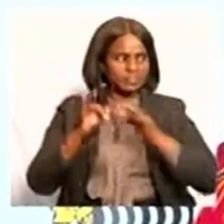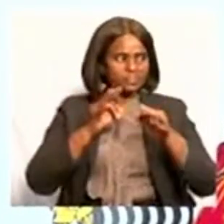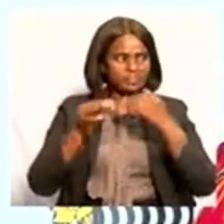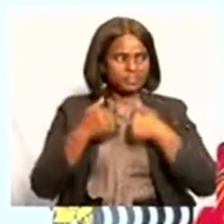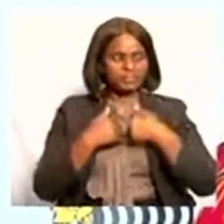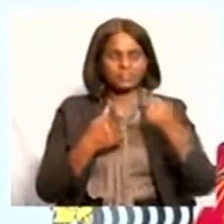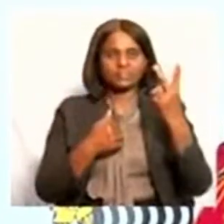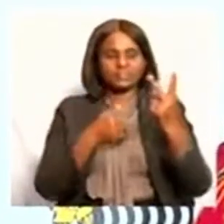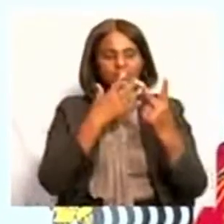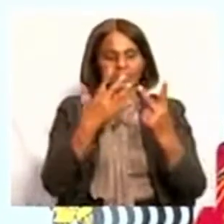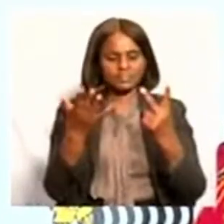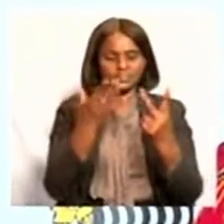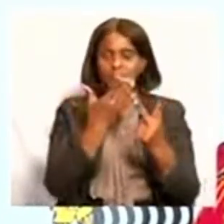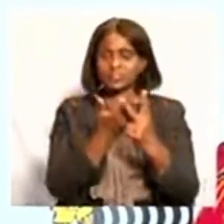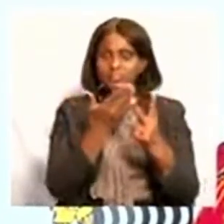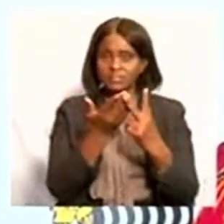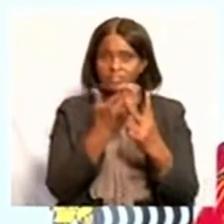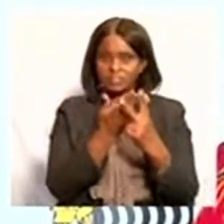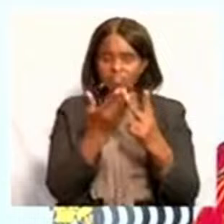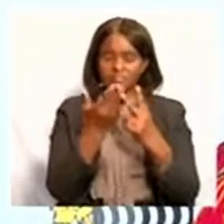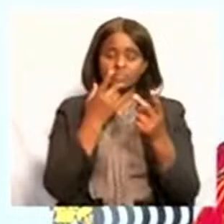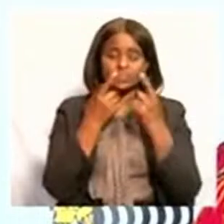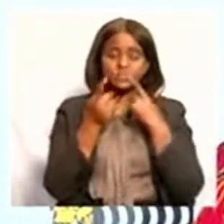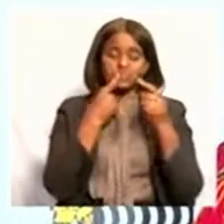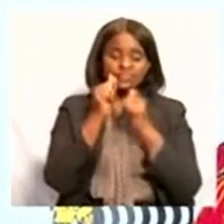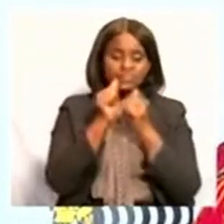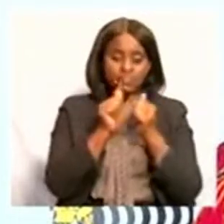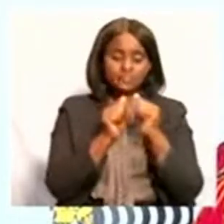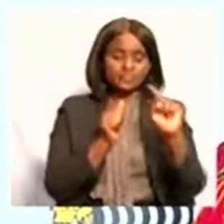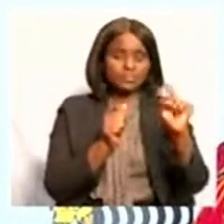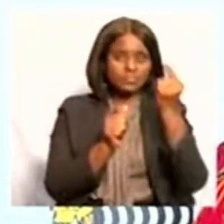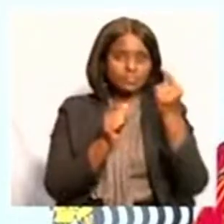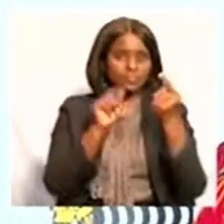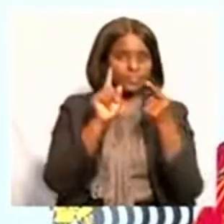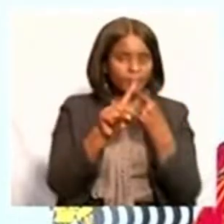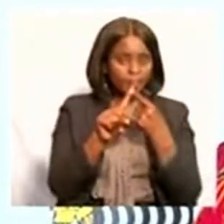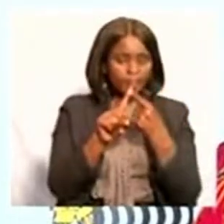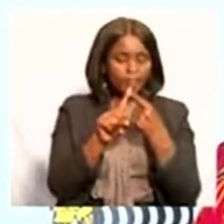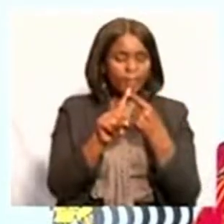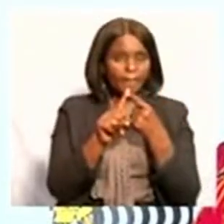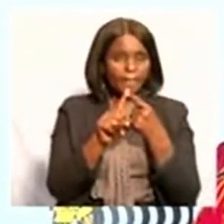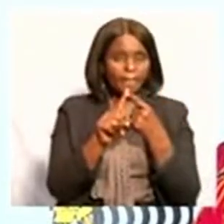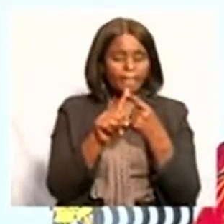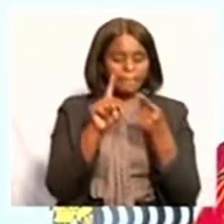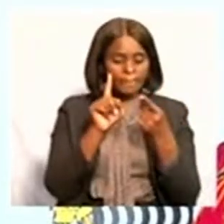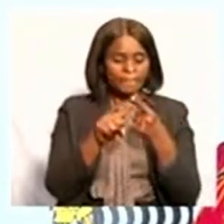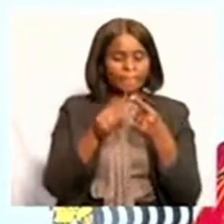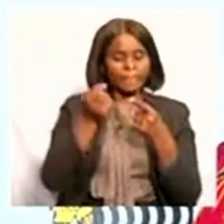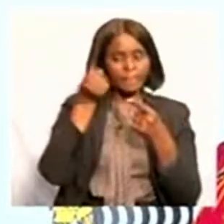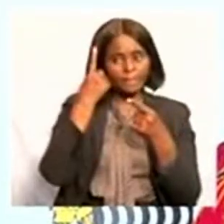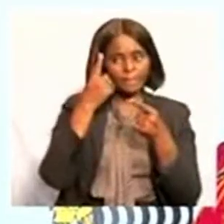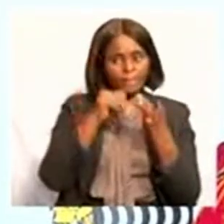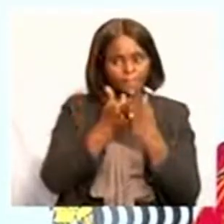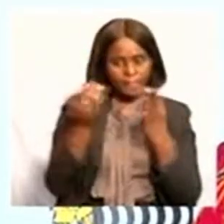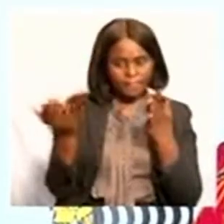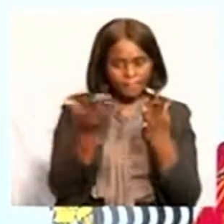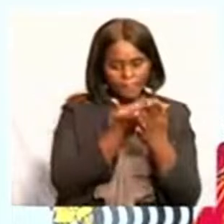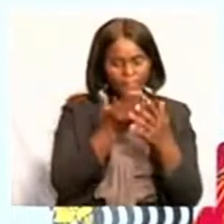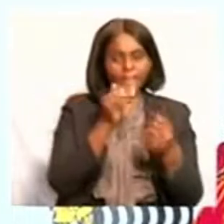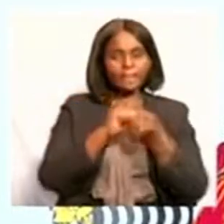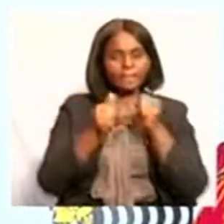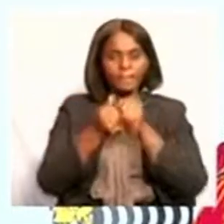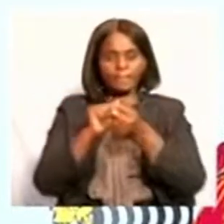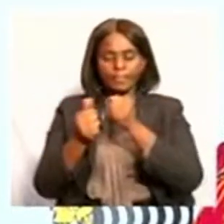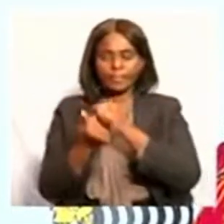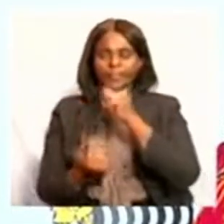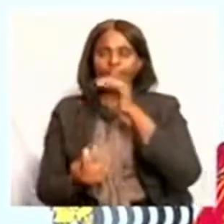here that we can talk about. The first one is to understand how these queries